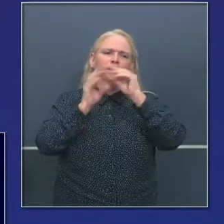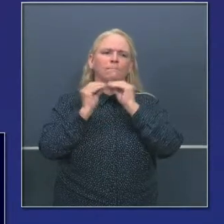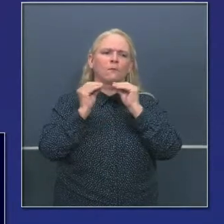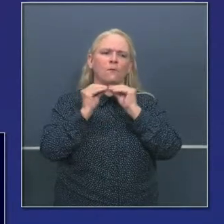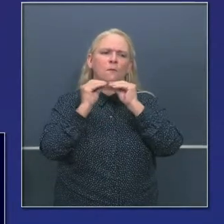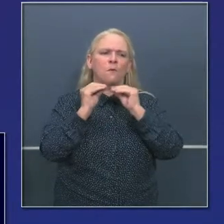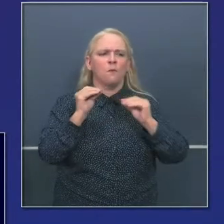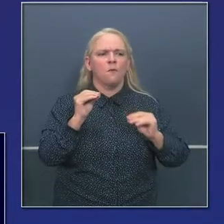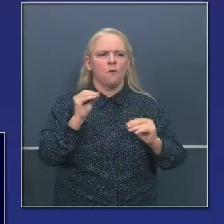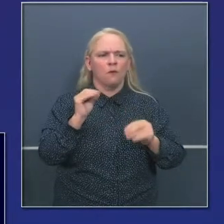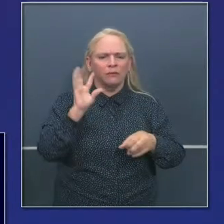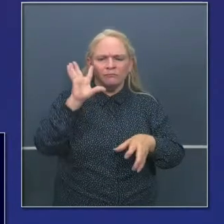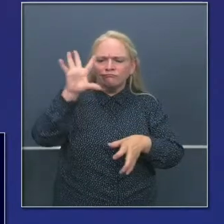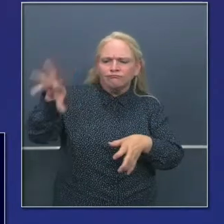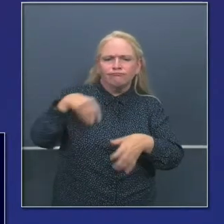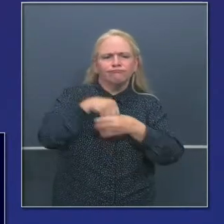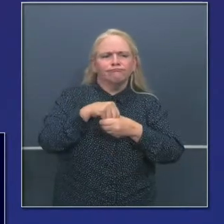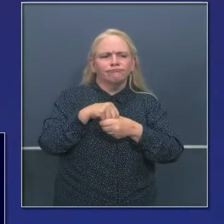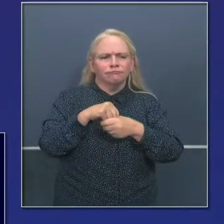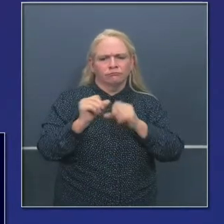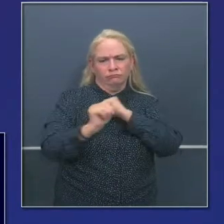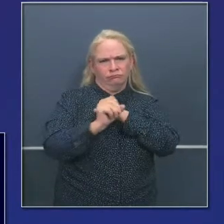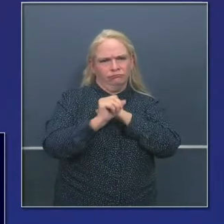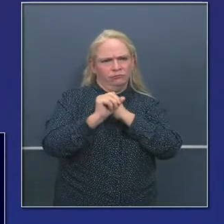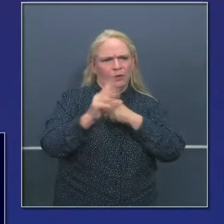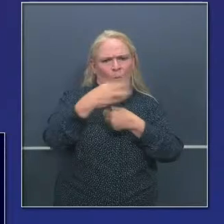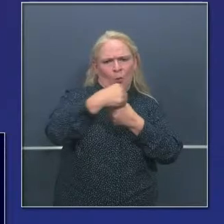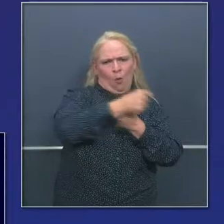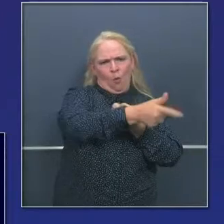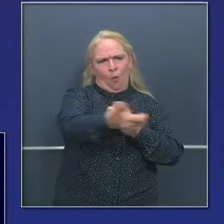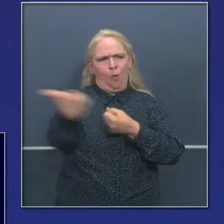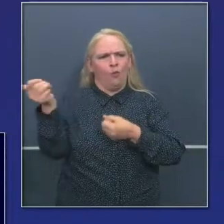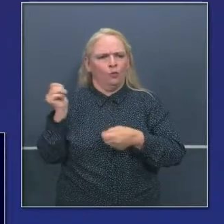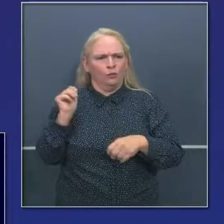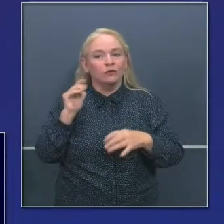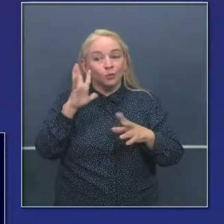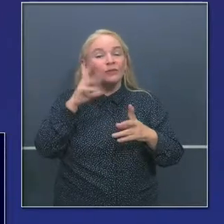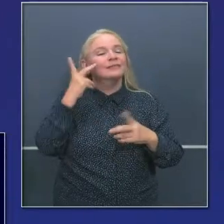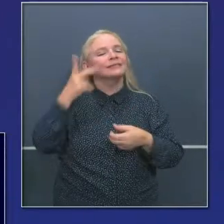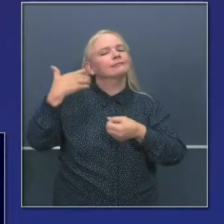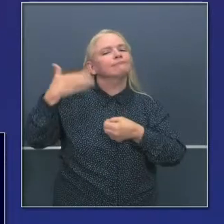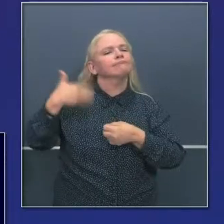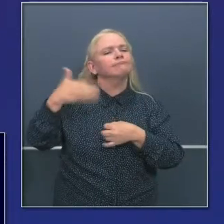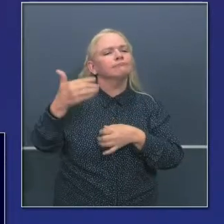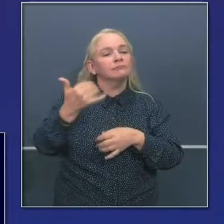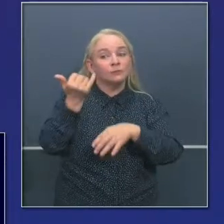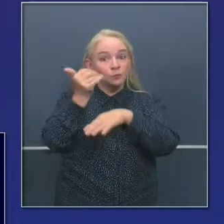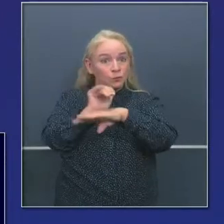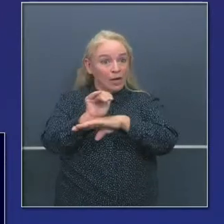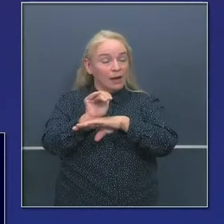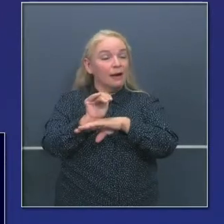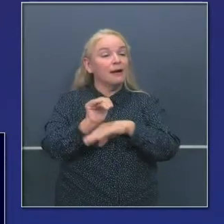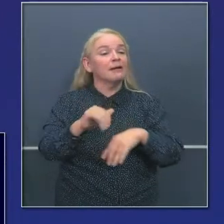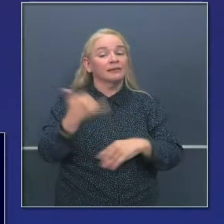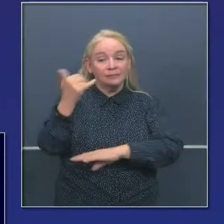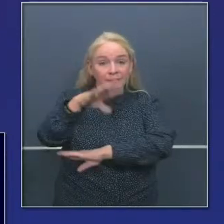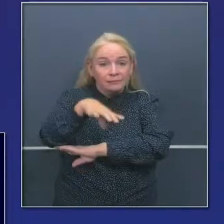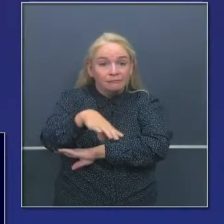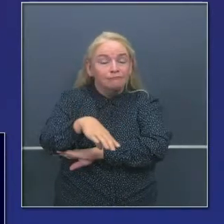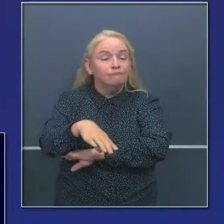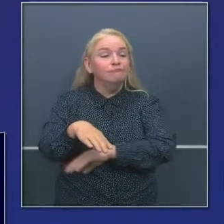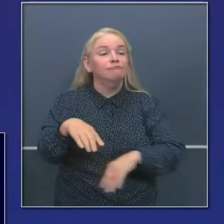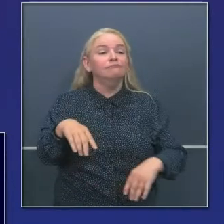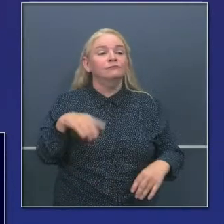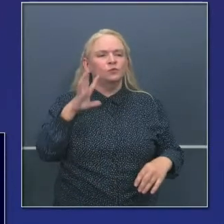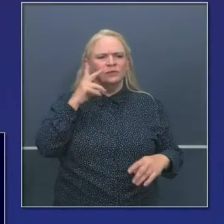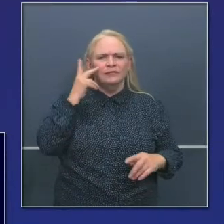more comprehensive. But as I said, you'll be seeing the fruits of this effort tonight, this afternoon. These billboards